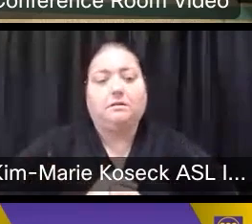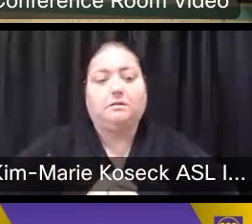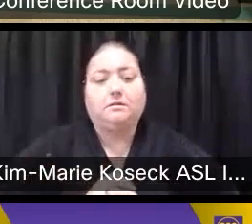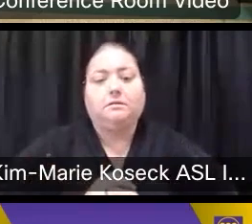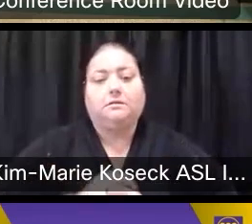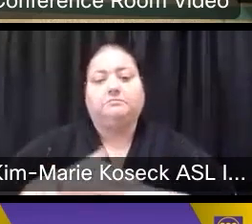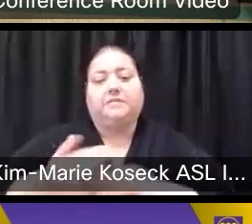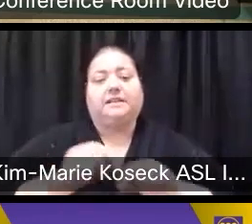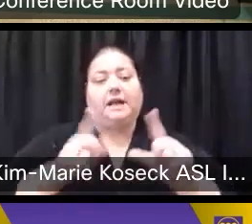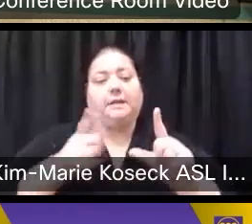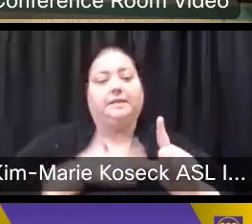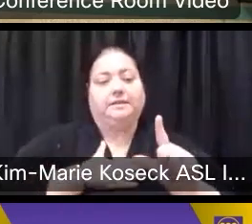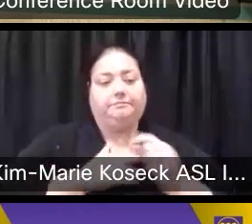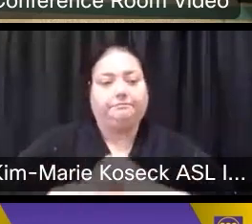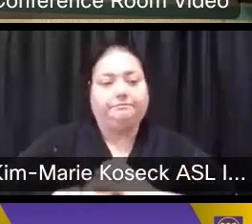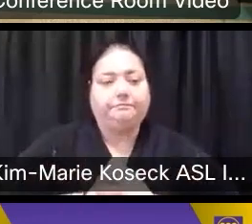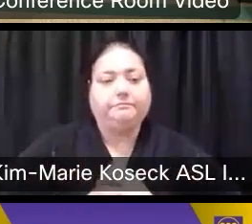Next slide, please.